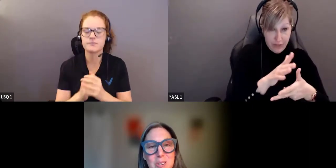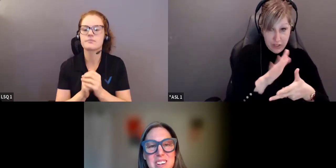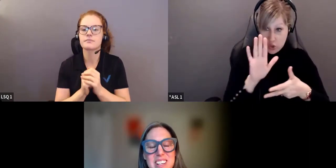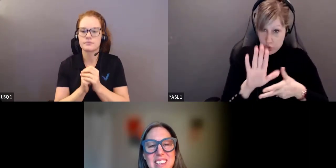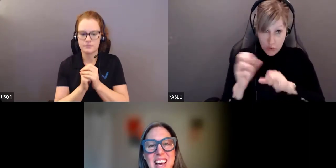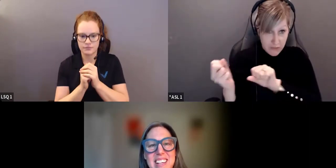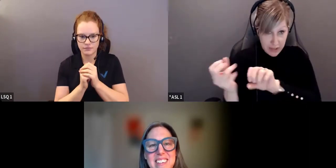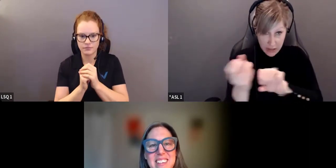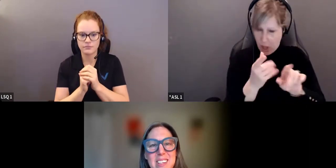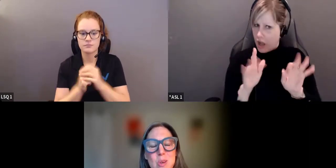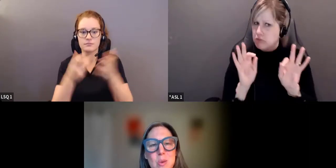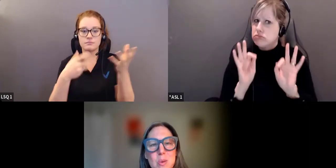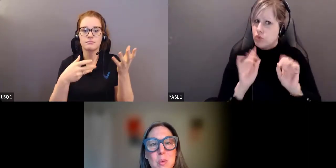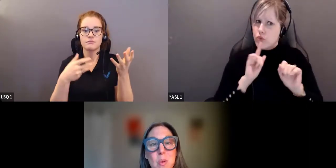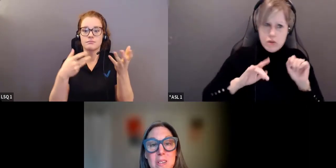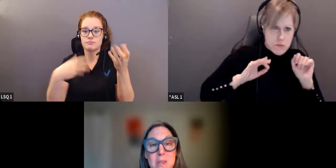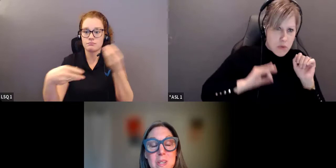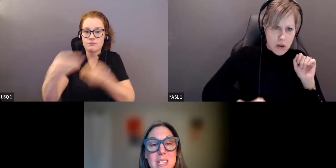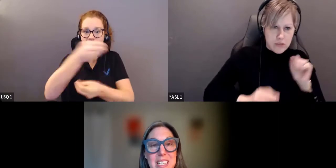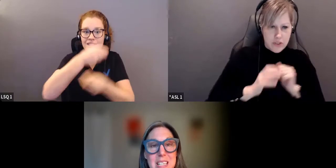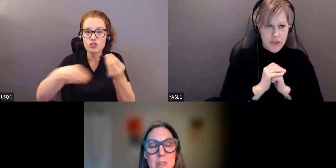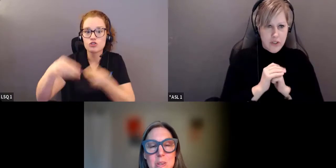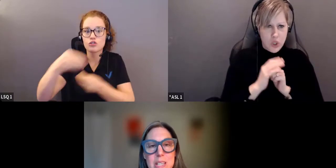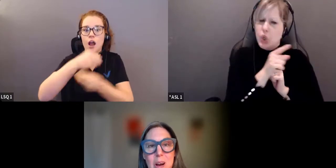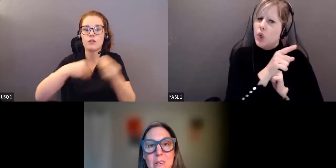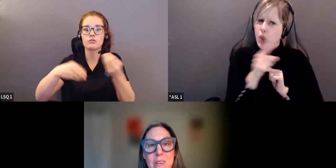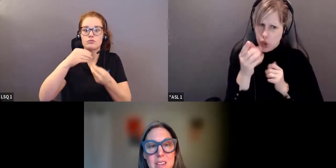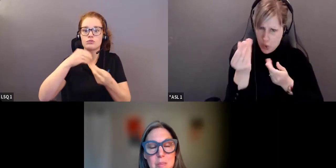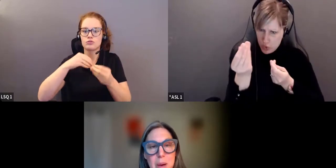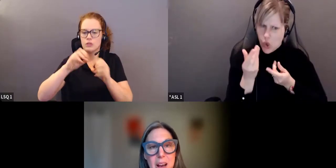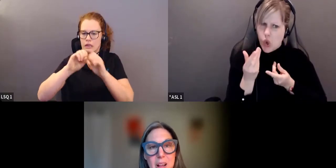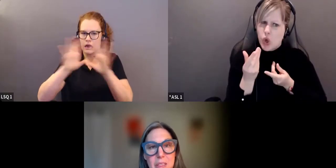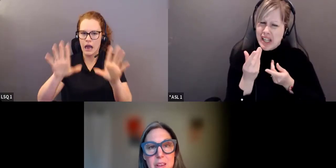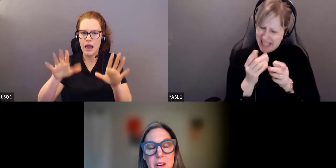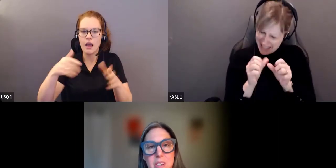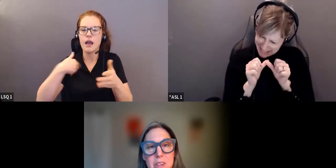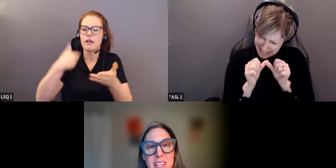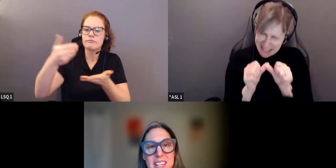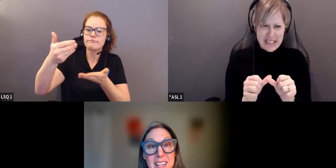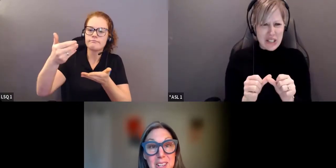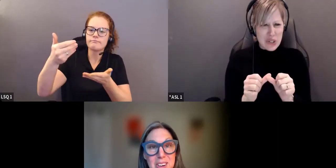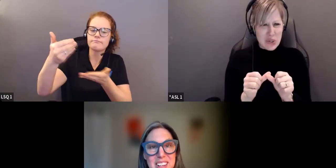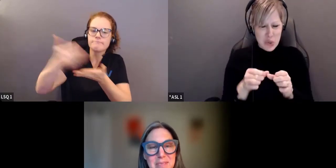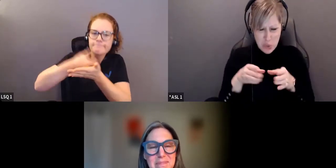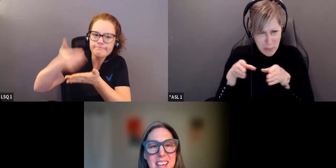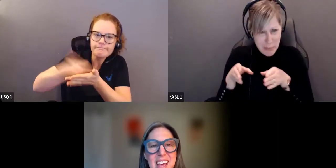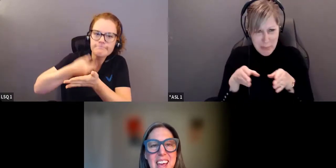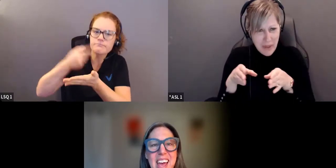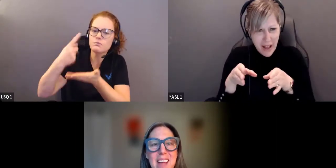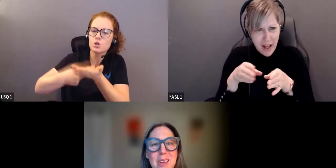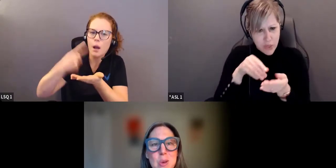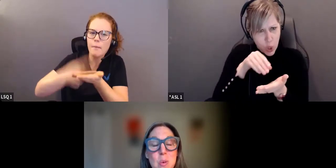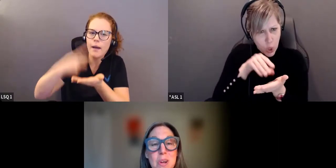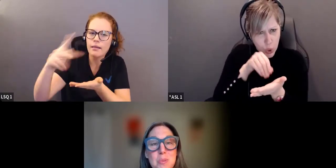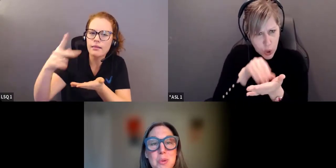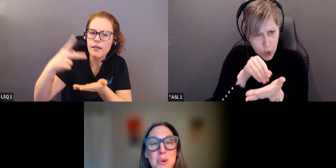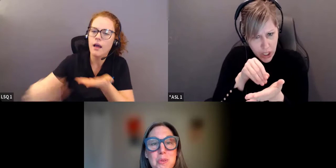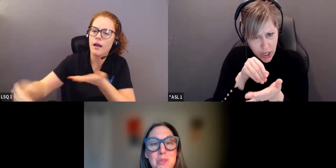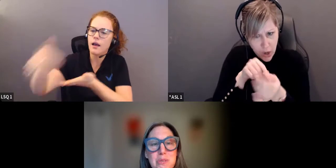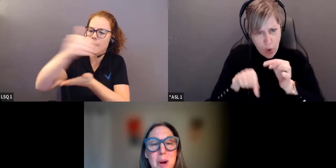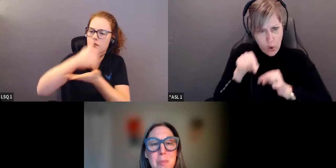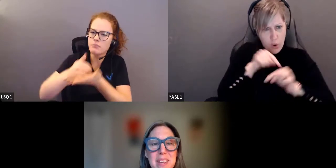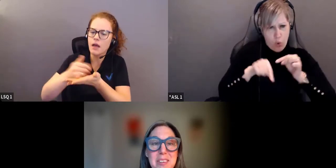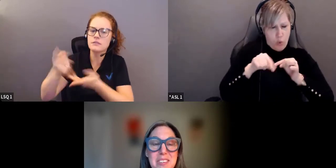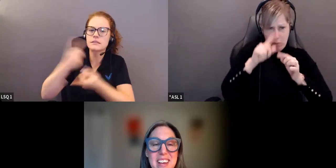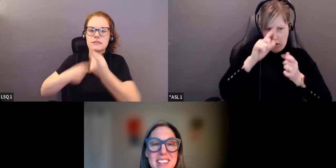us know that you want to continue down this path of learning and unlearning, and that you want to